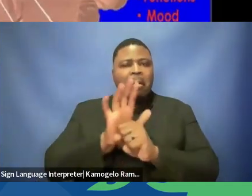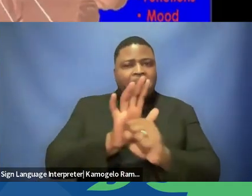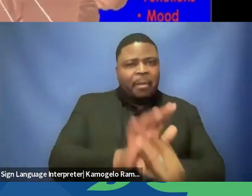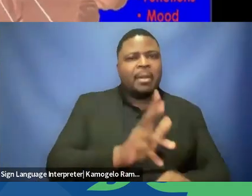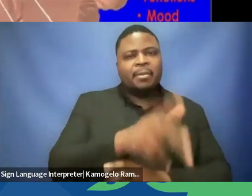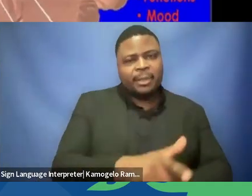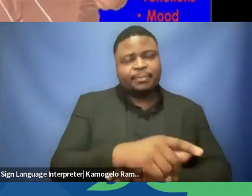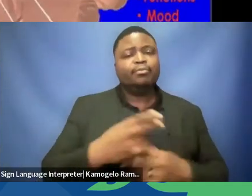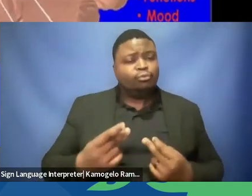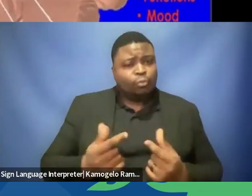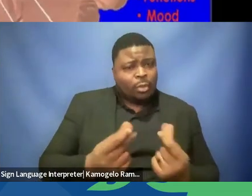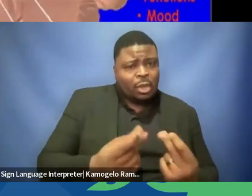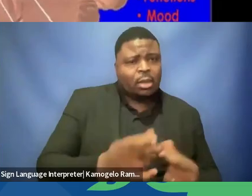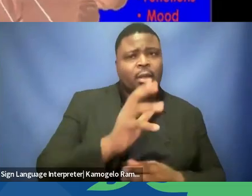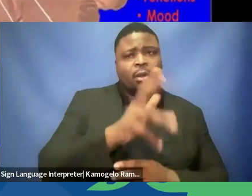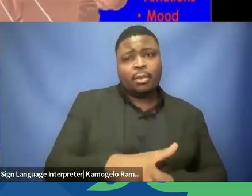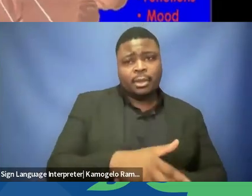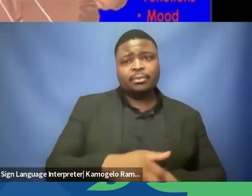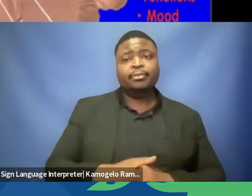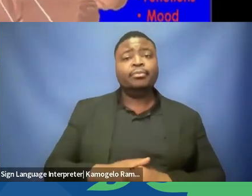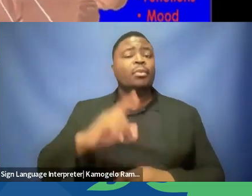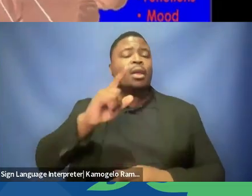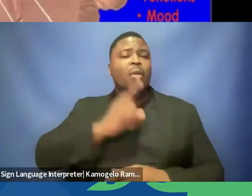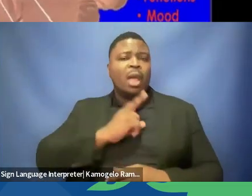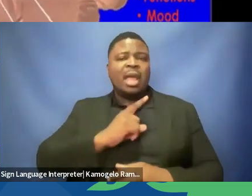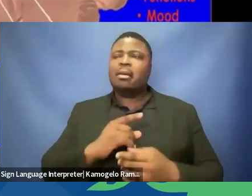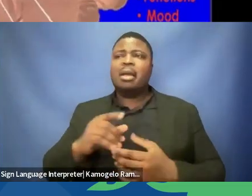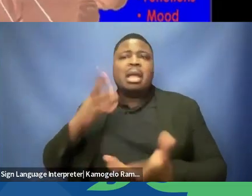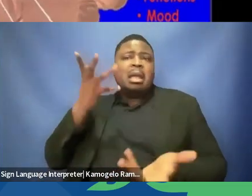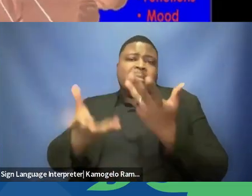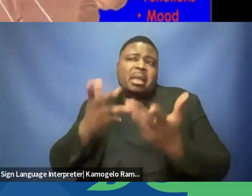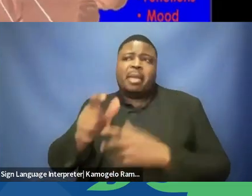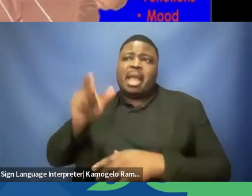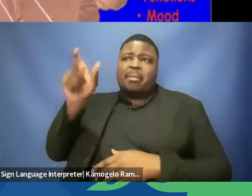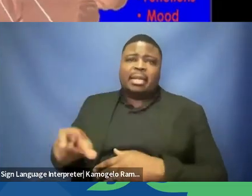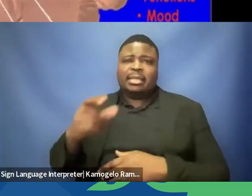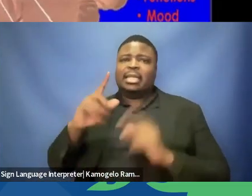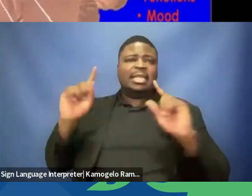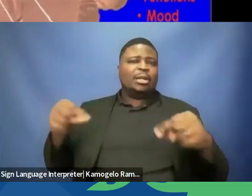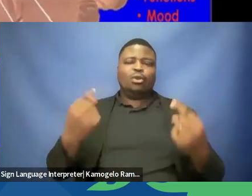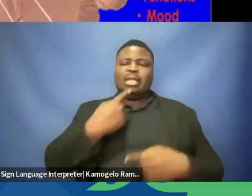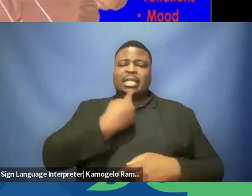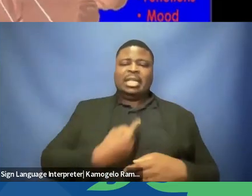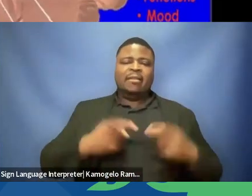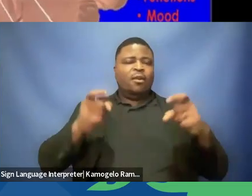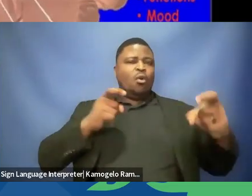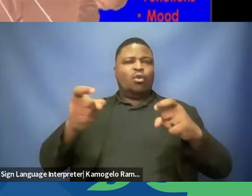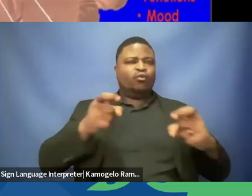perseveration. What this means is that someone is not able to control the thought, a thought, an